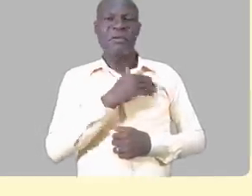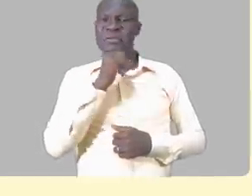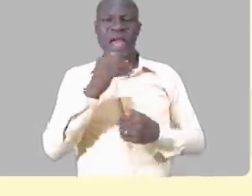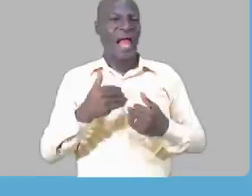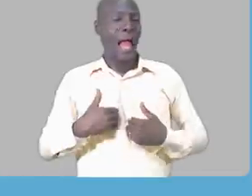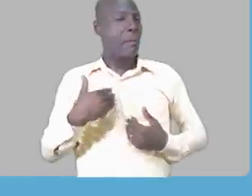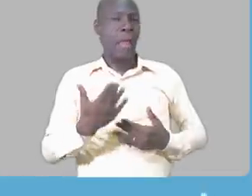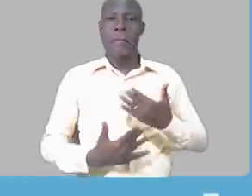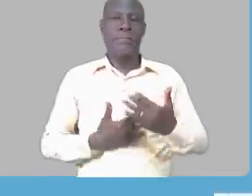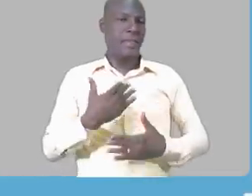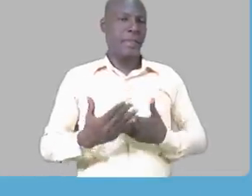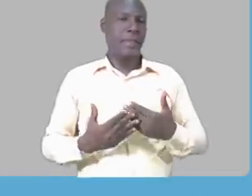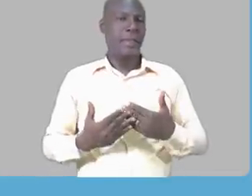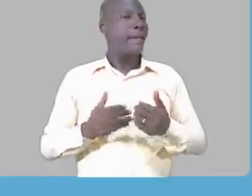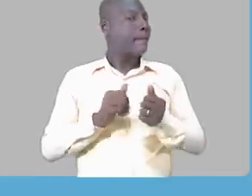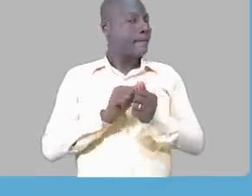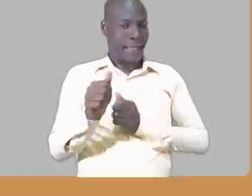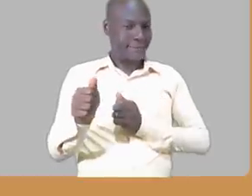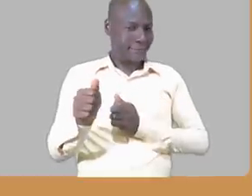eho anigie no aba.